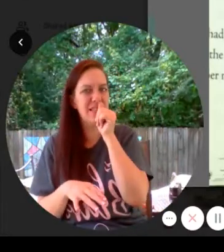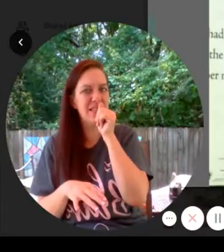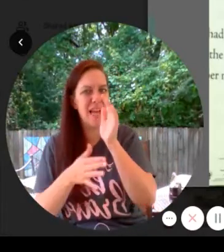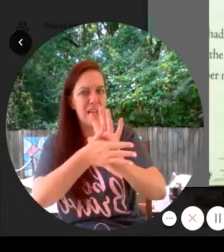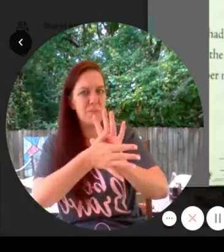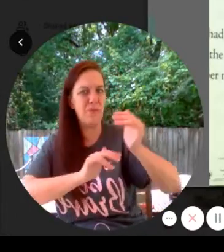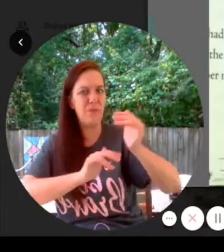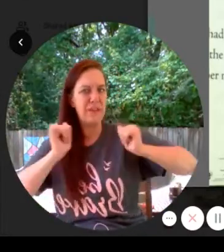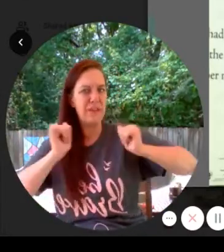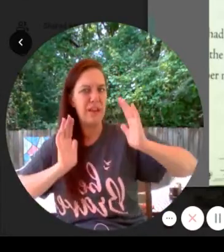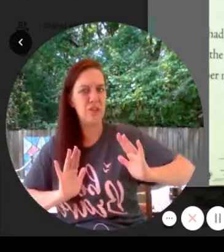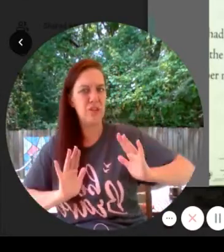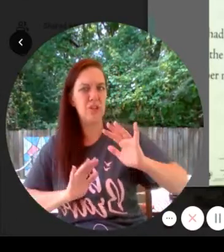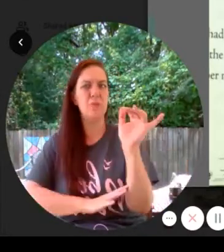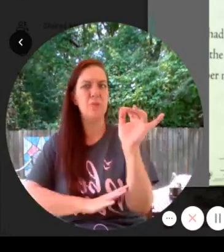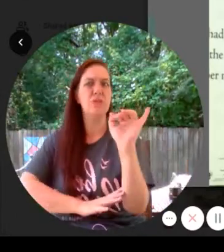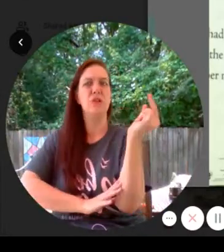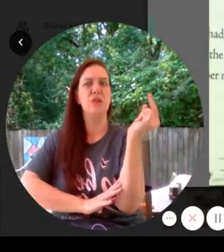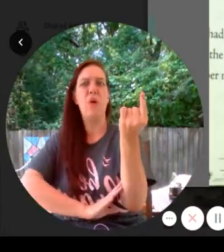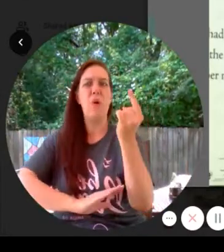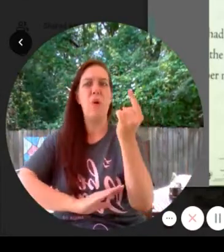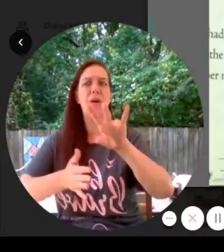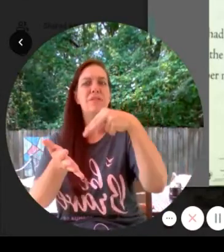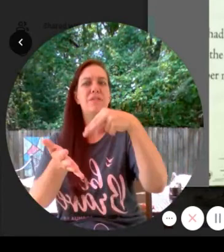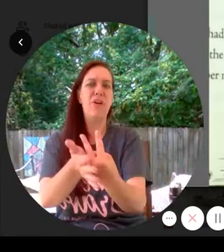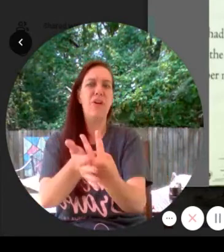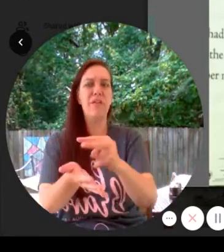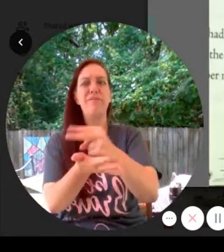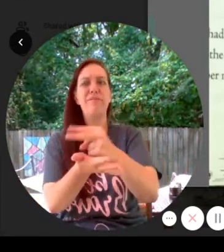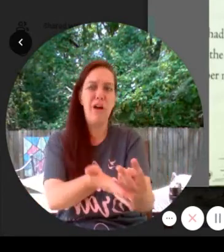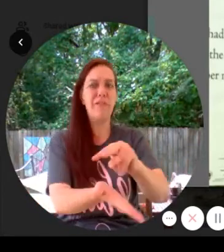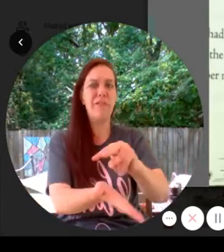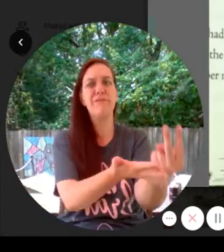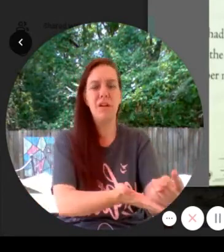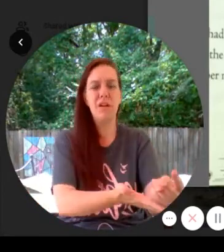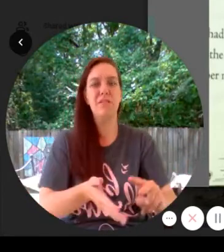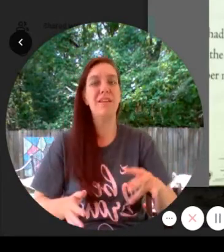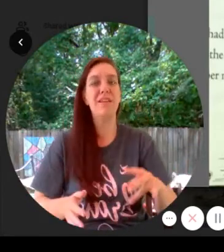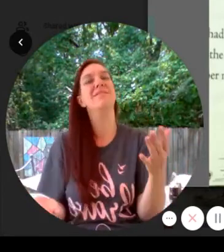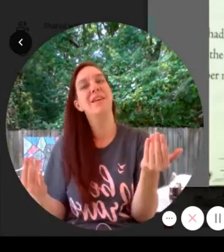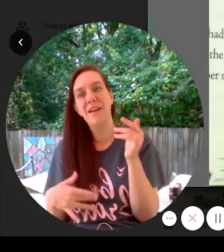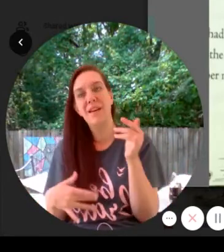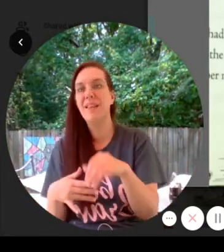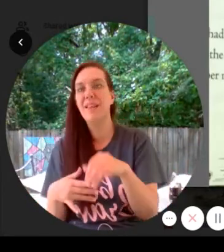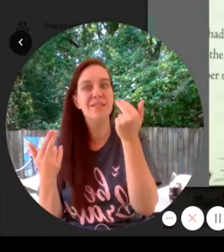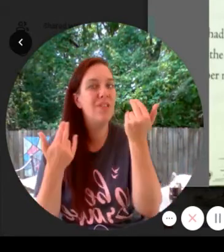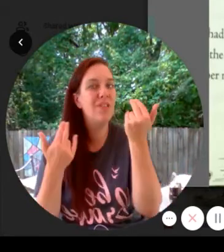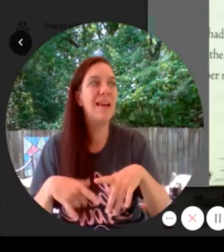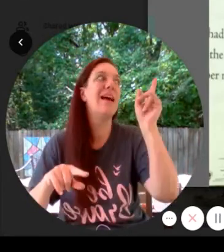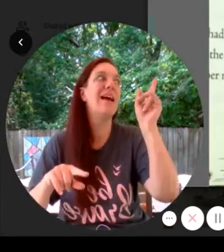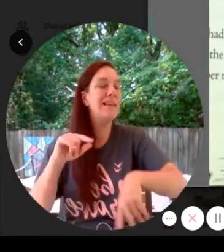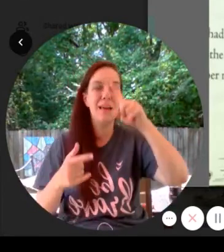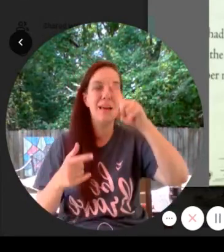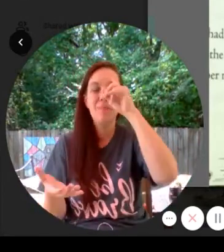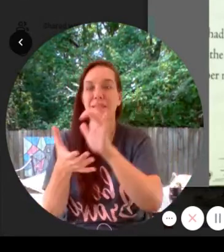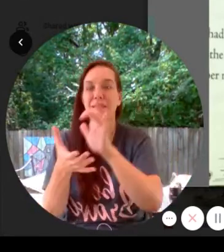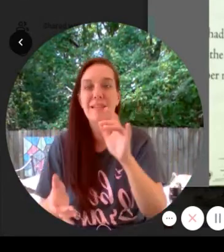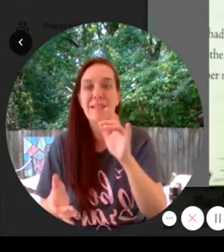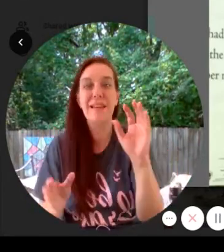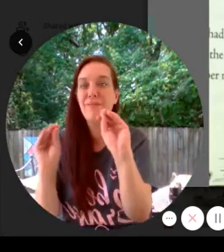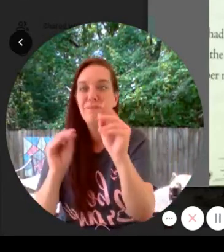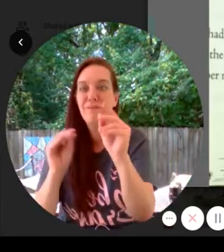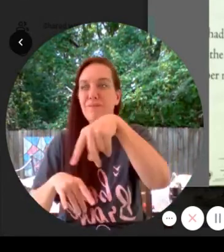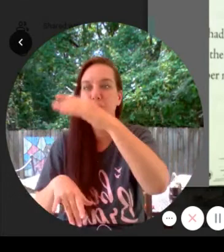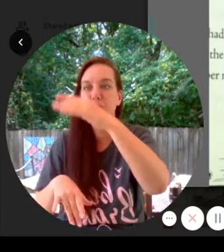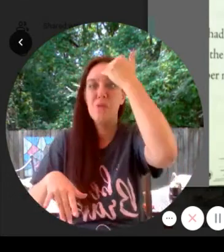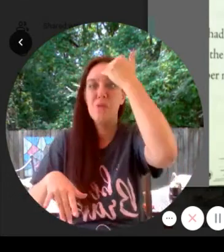was always falling down. Come on, that's funny. I can't believe none of you know who Buster